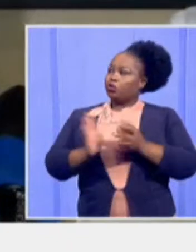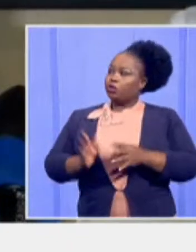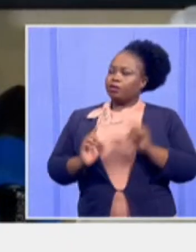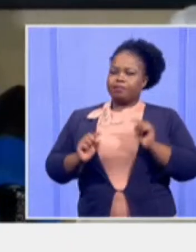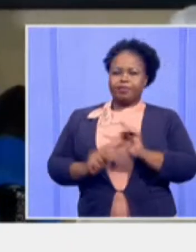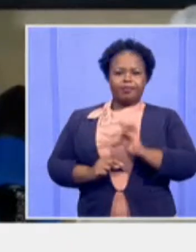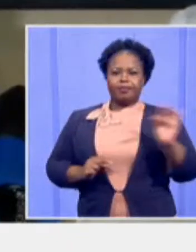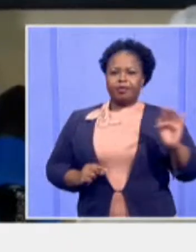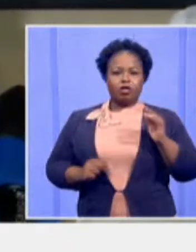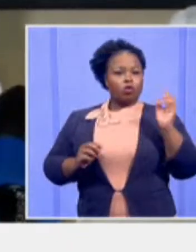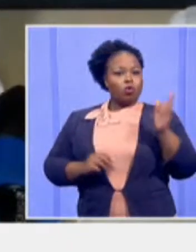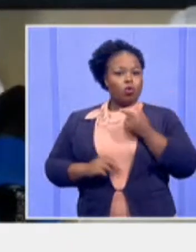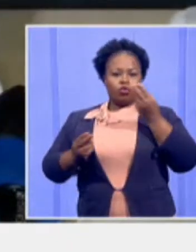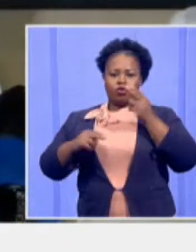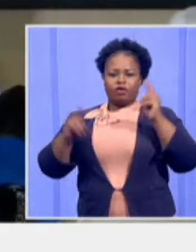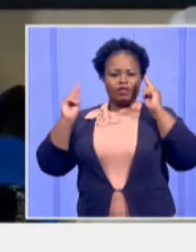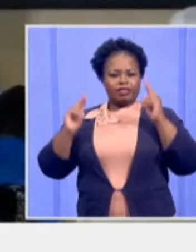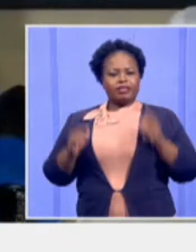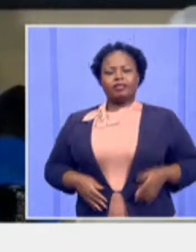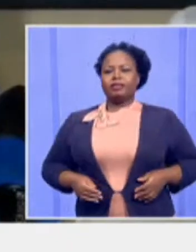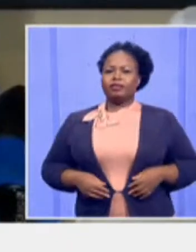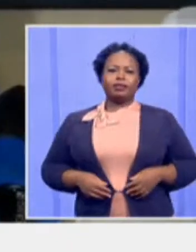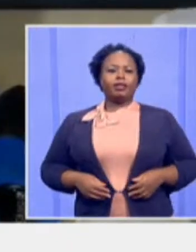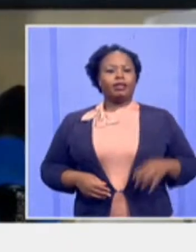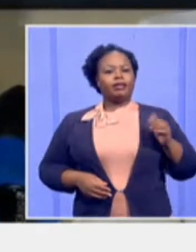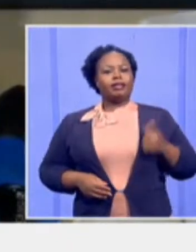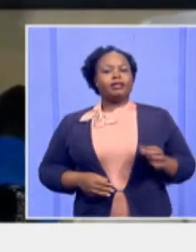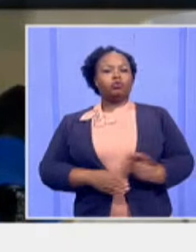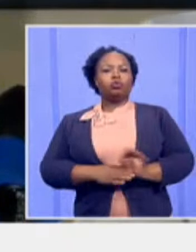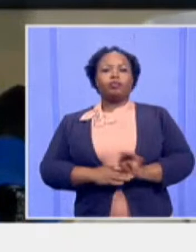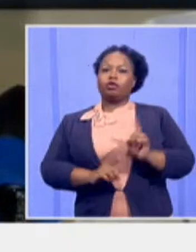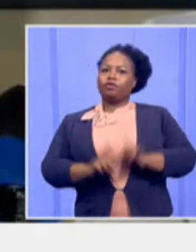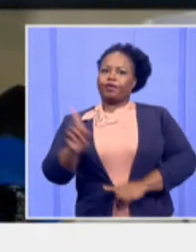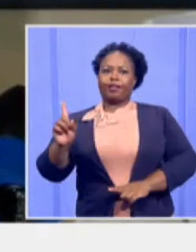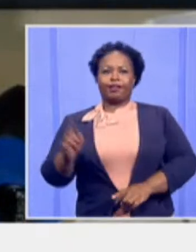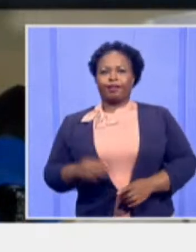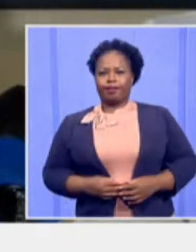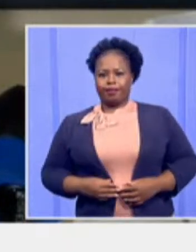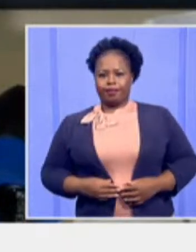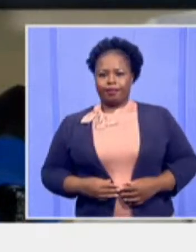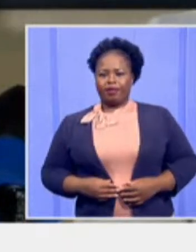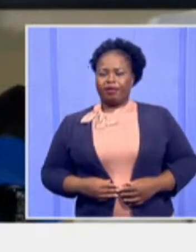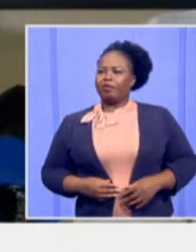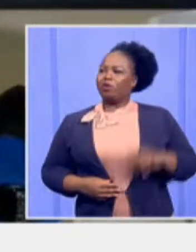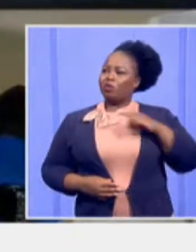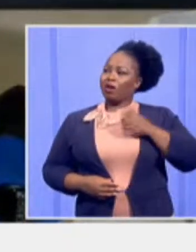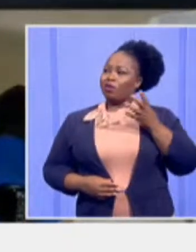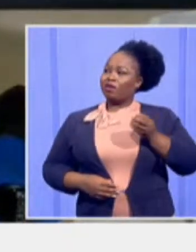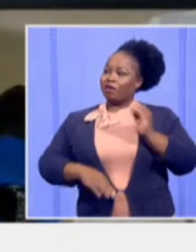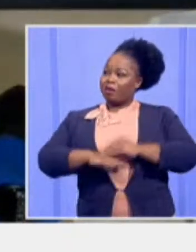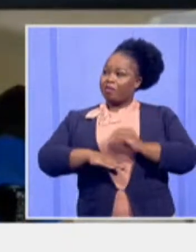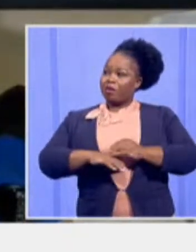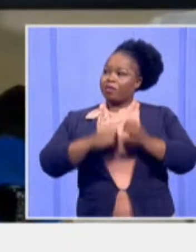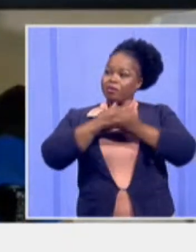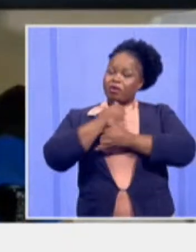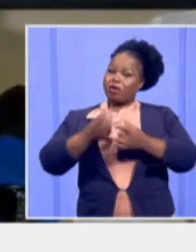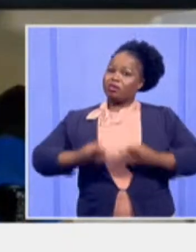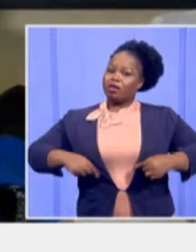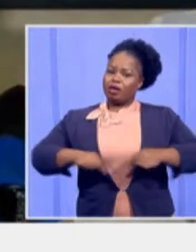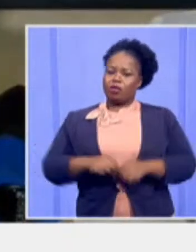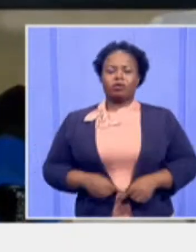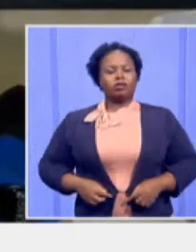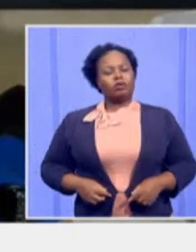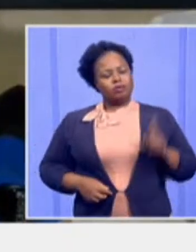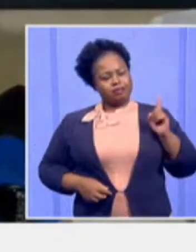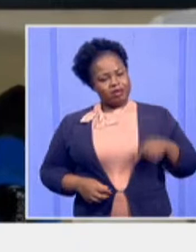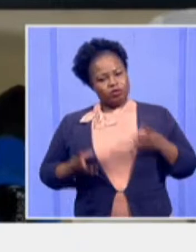in all university who goes to university and plans to fail. There is an issue in our country which must